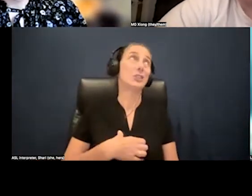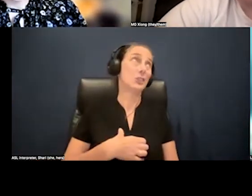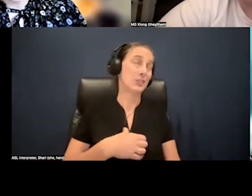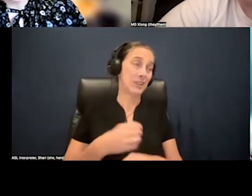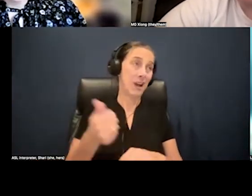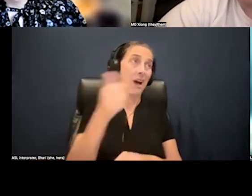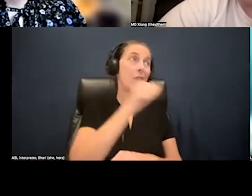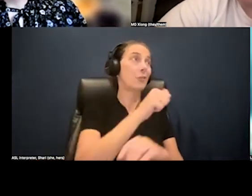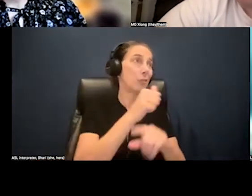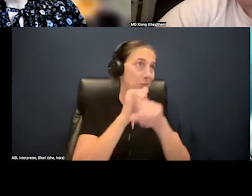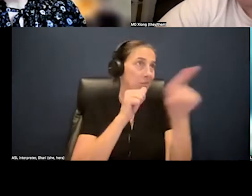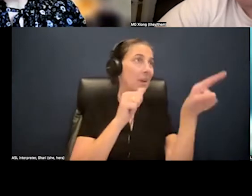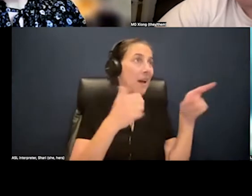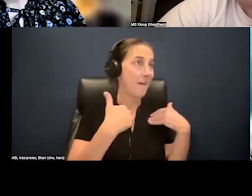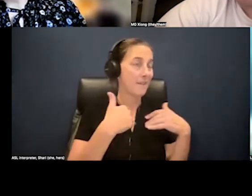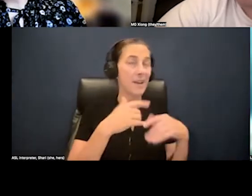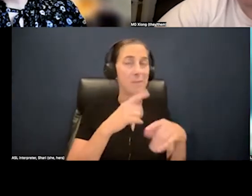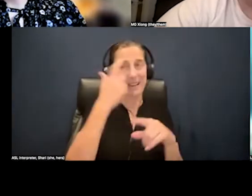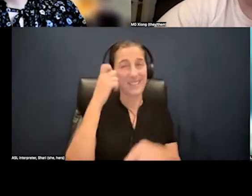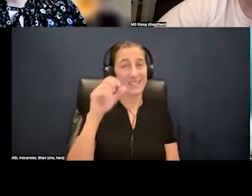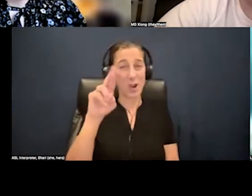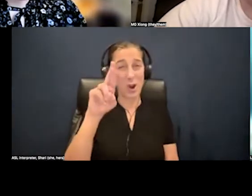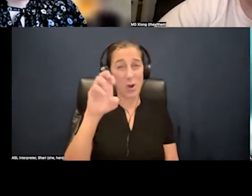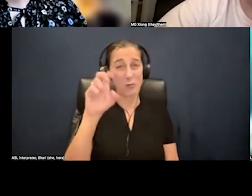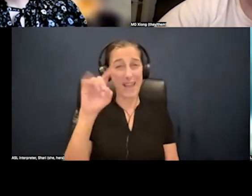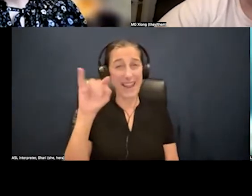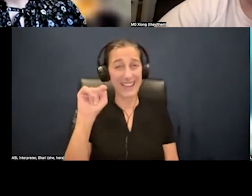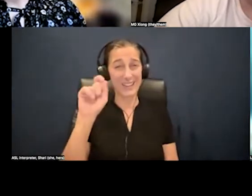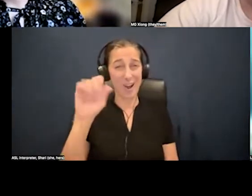Reddit.com. But Reddit.com,